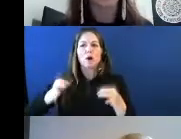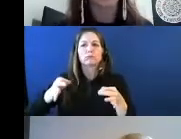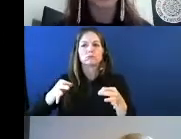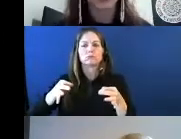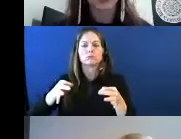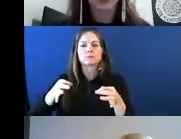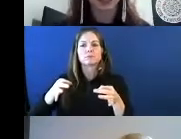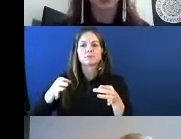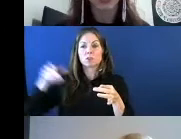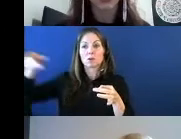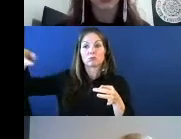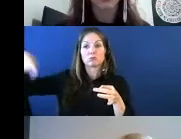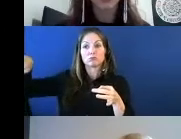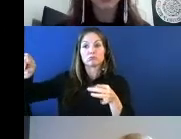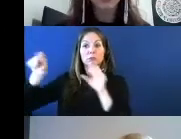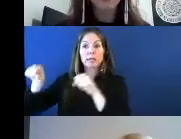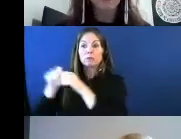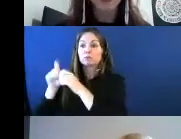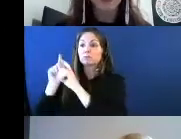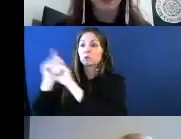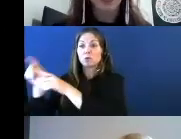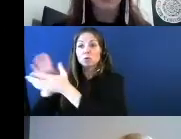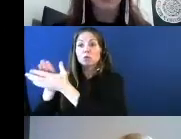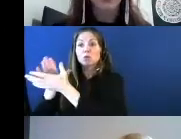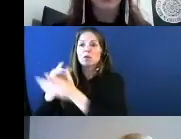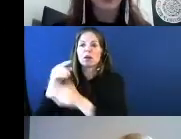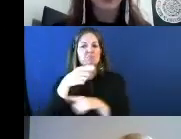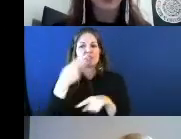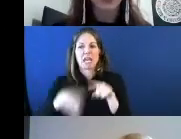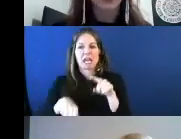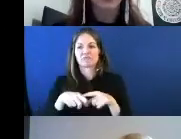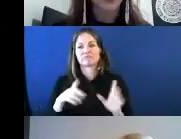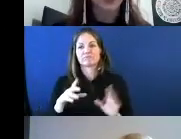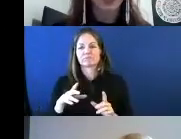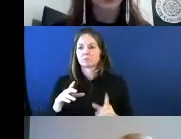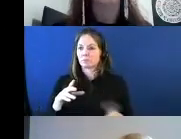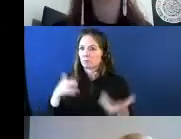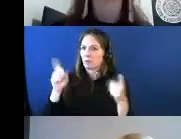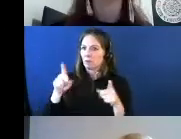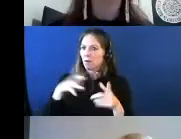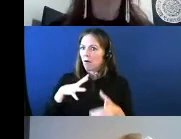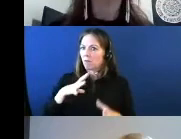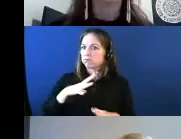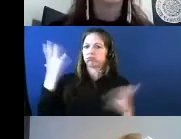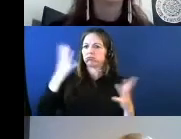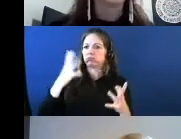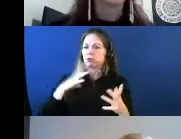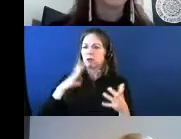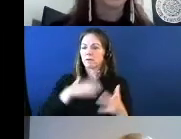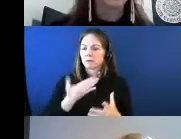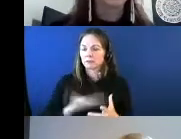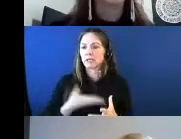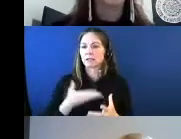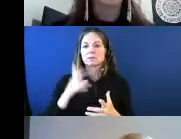our city can still come to school. And so people were really upset with that. And that's what I mean